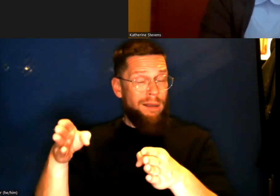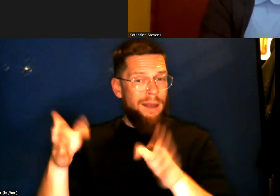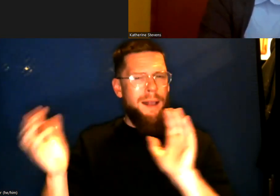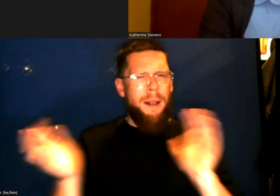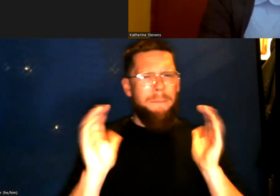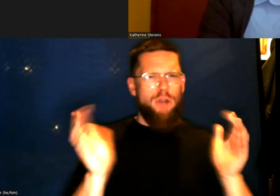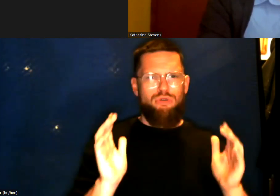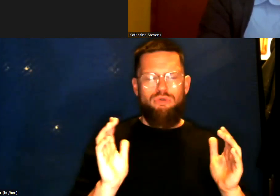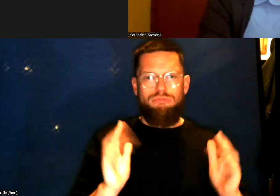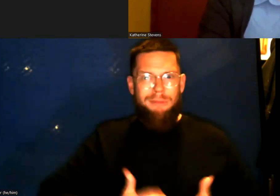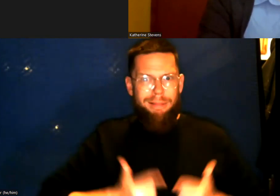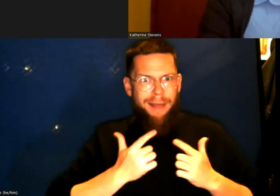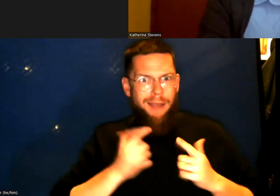know?